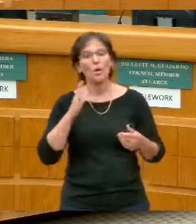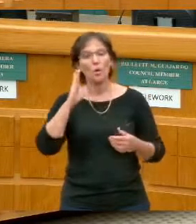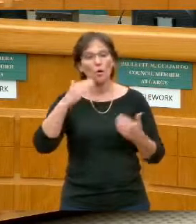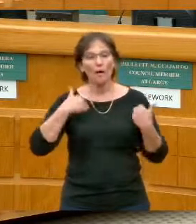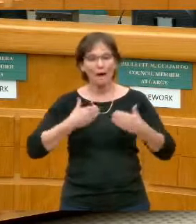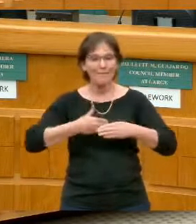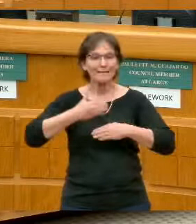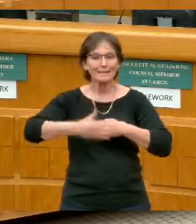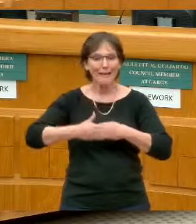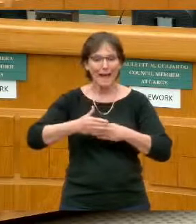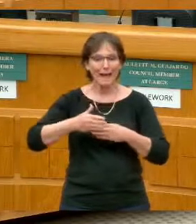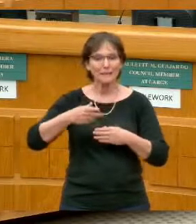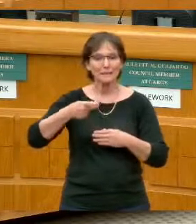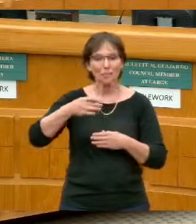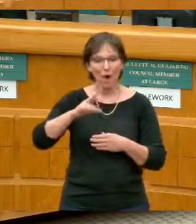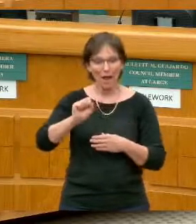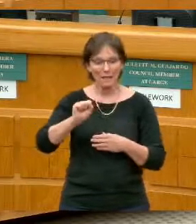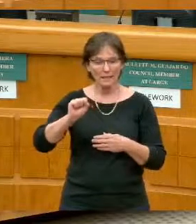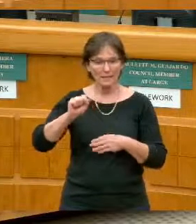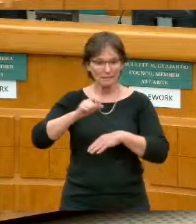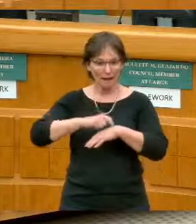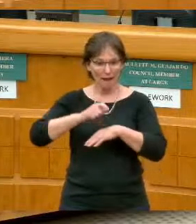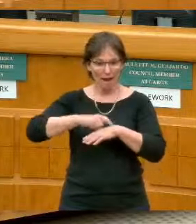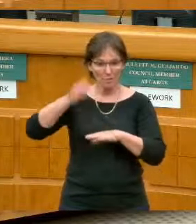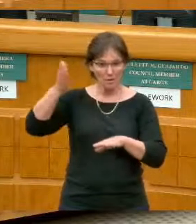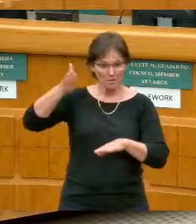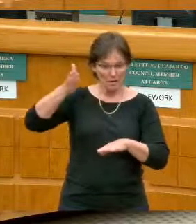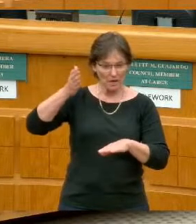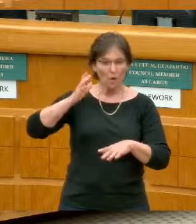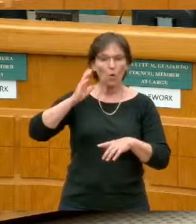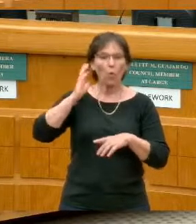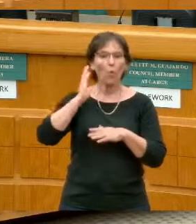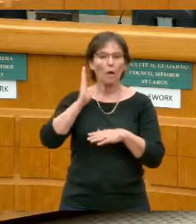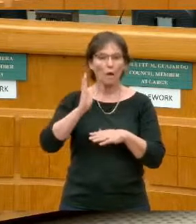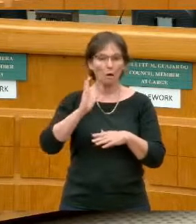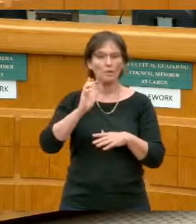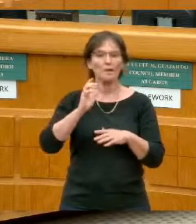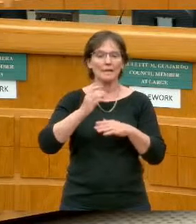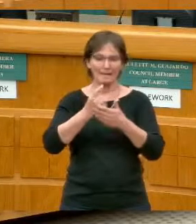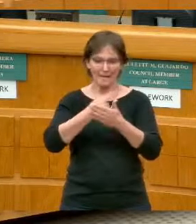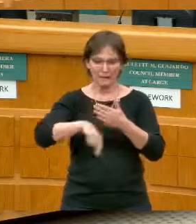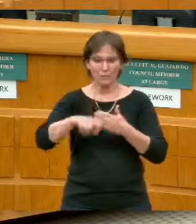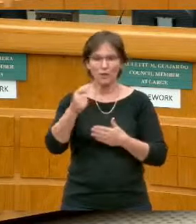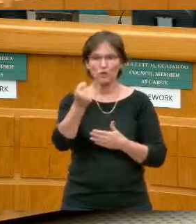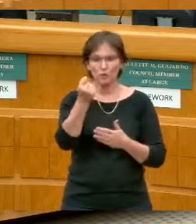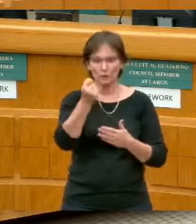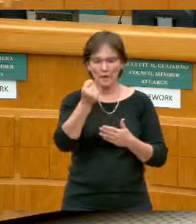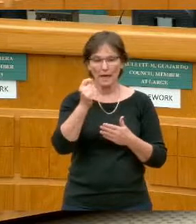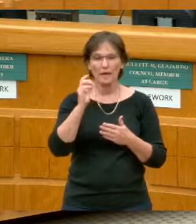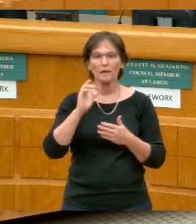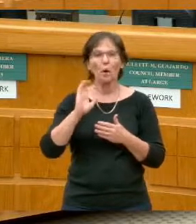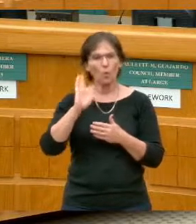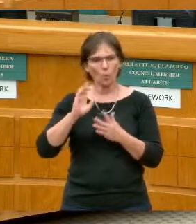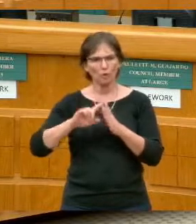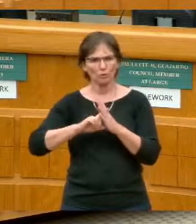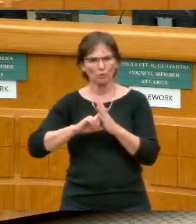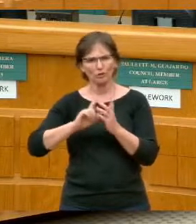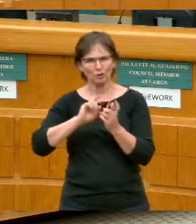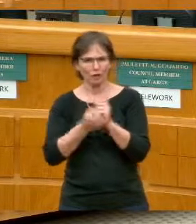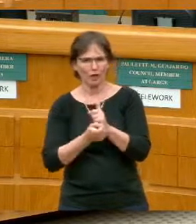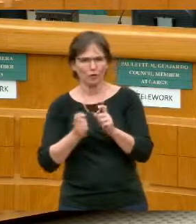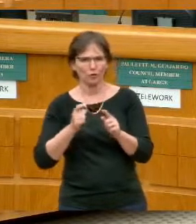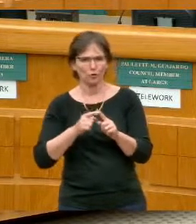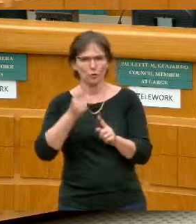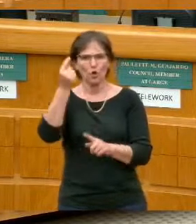press briefing next Tuesday. We are going to Tuesday only, starting next week. And we will have the mayor, we'll also have the